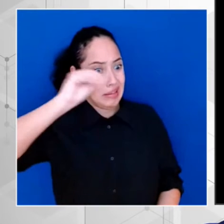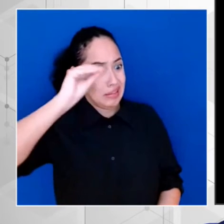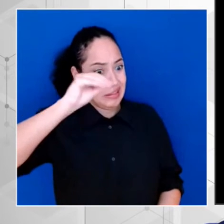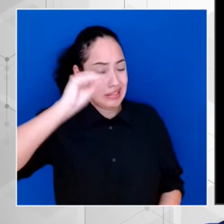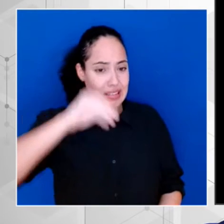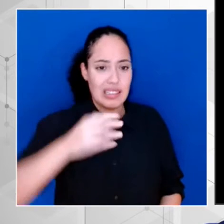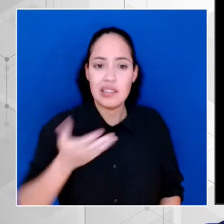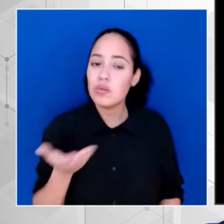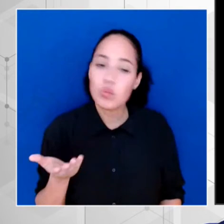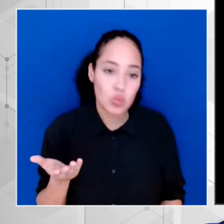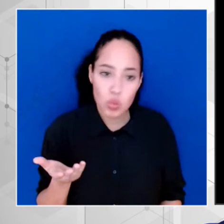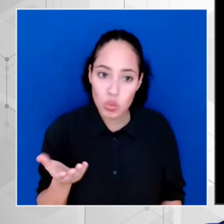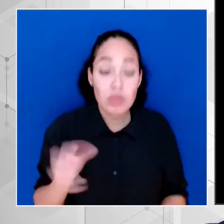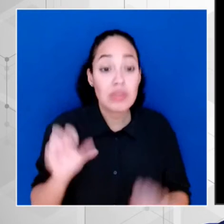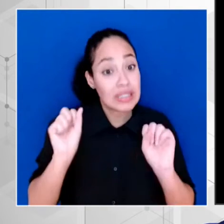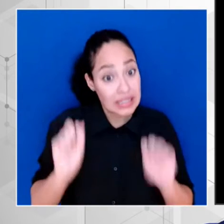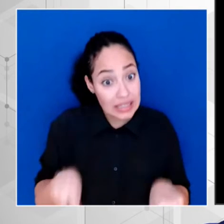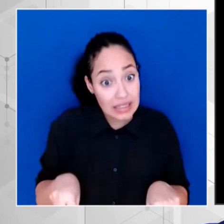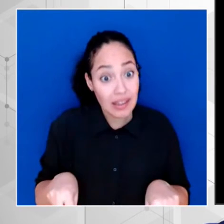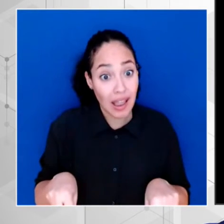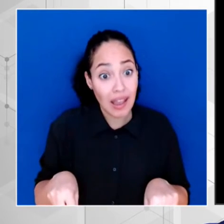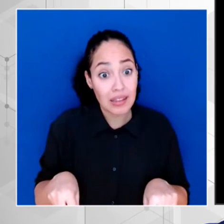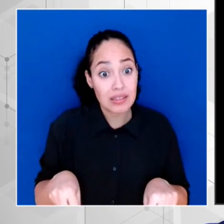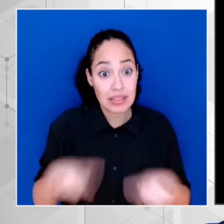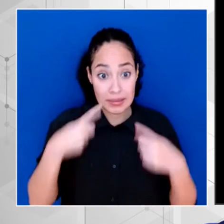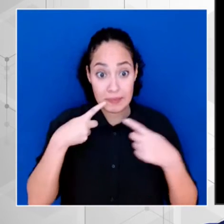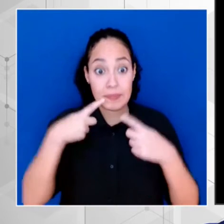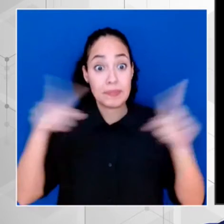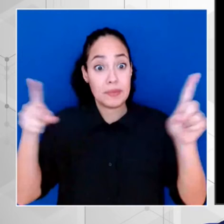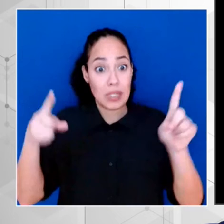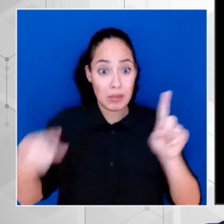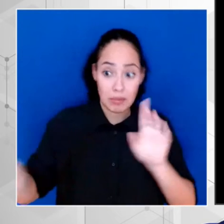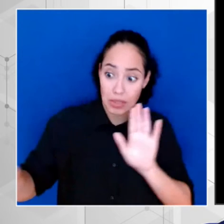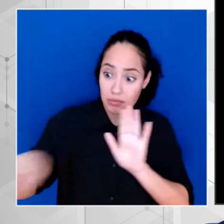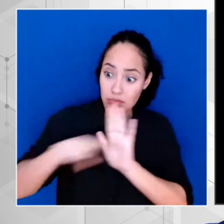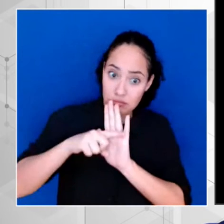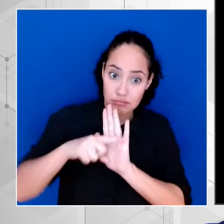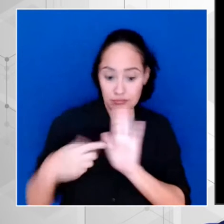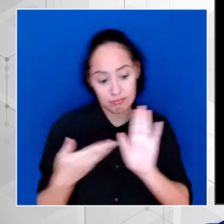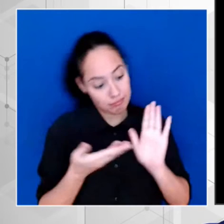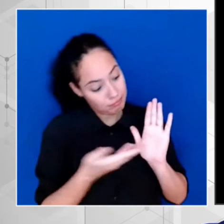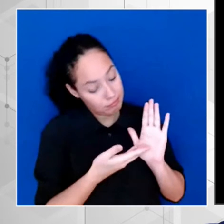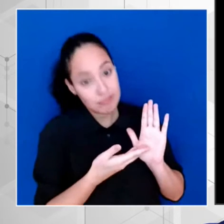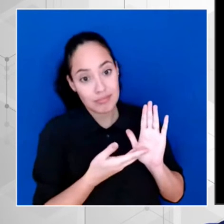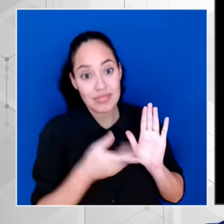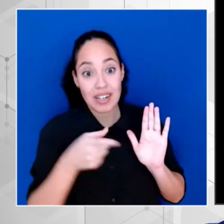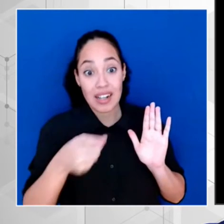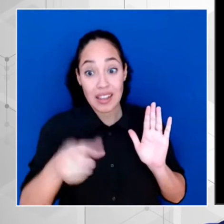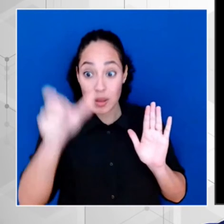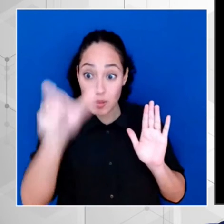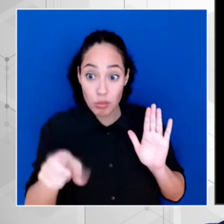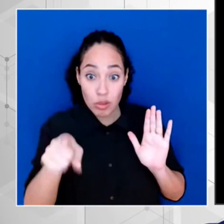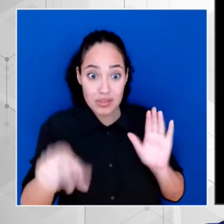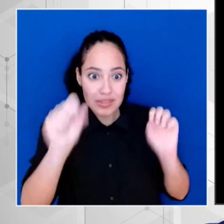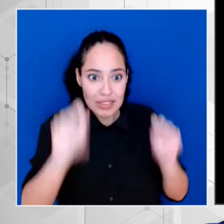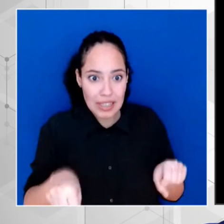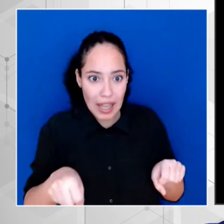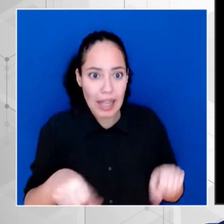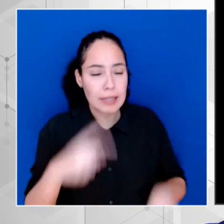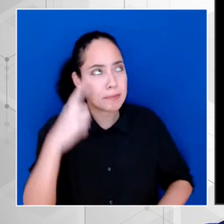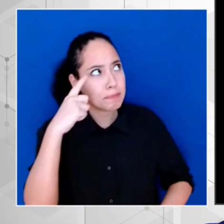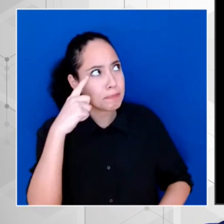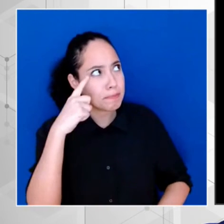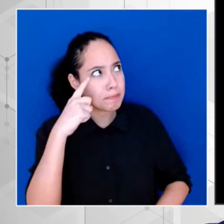so the user can decide exactly how much help they want. I have a few more tips and tricks to consider